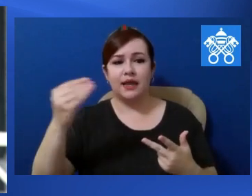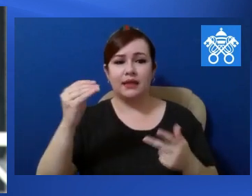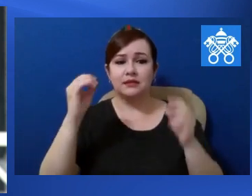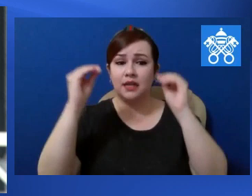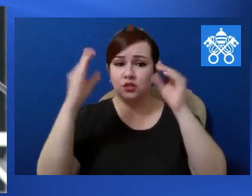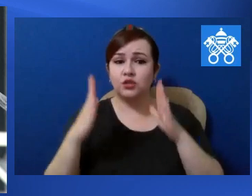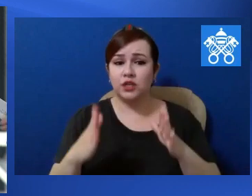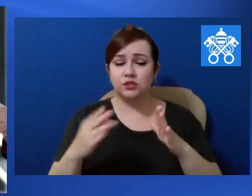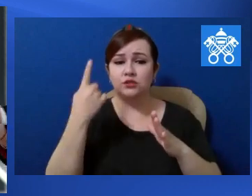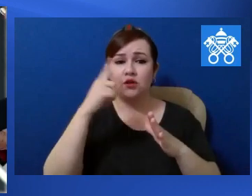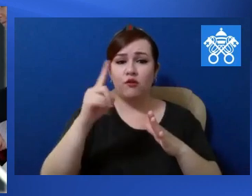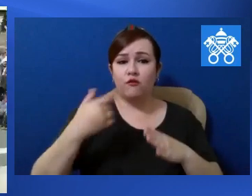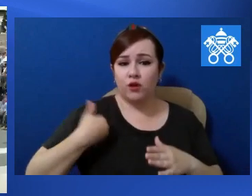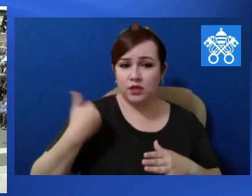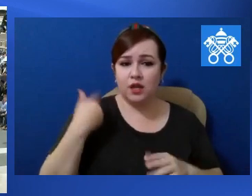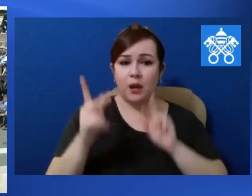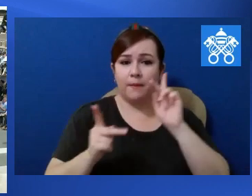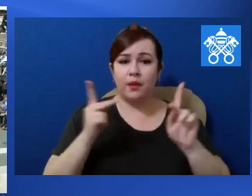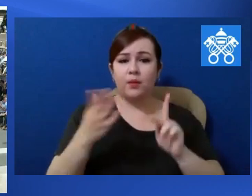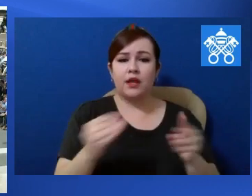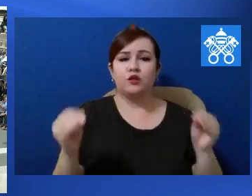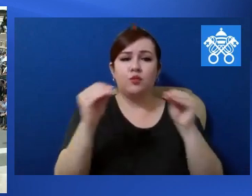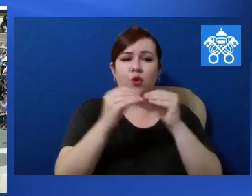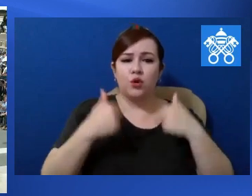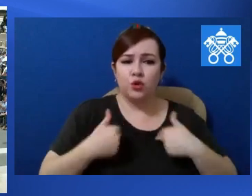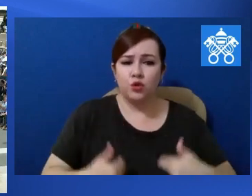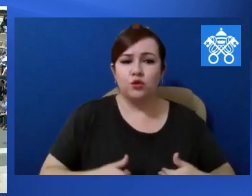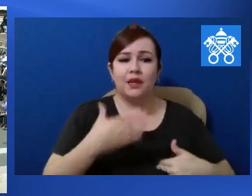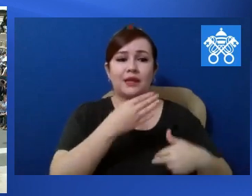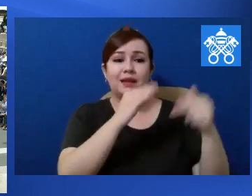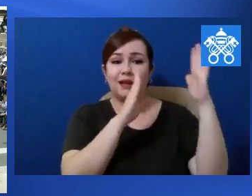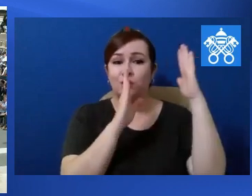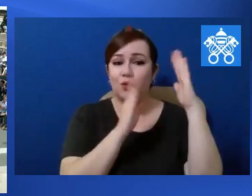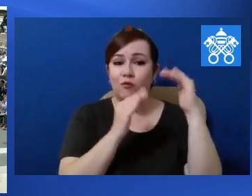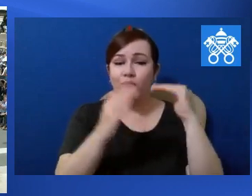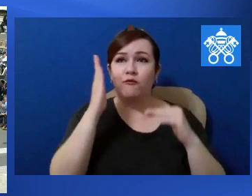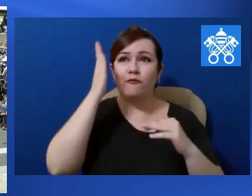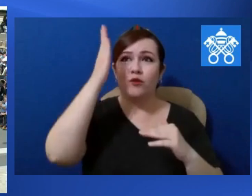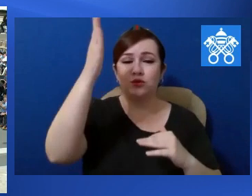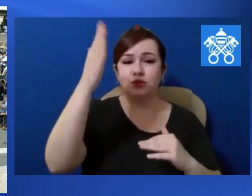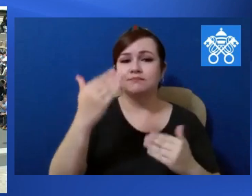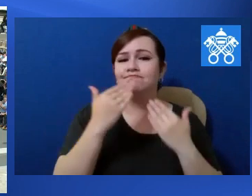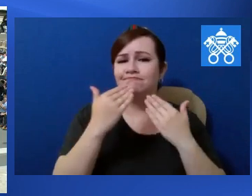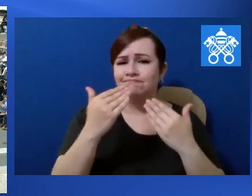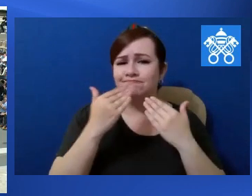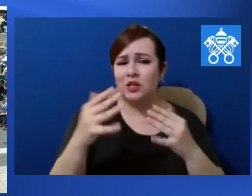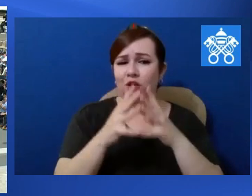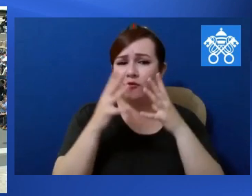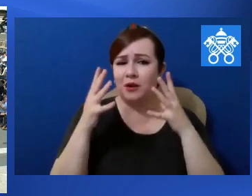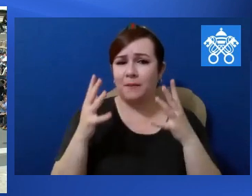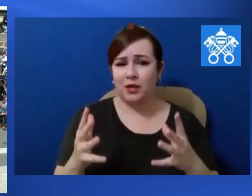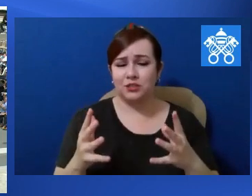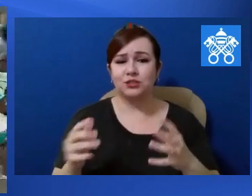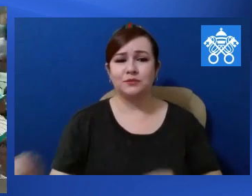An essential characteristic of her zeal for the Gospel was caring for the poor and marginalized.